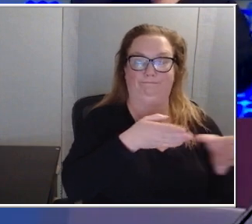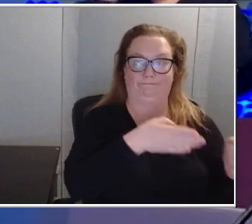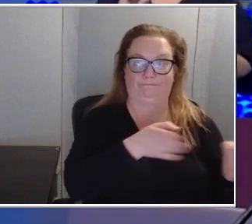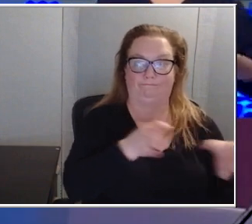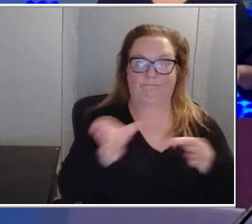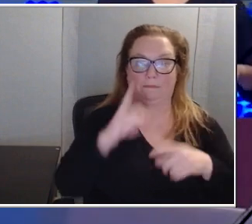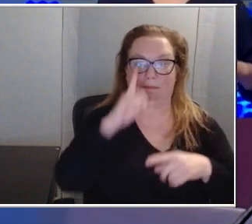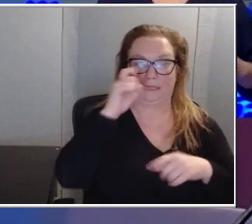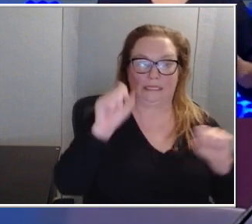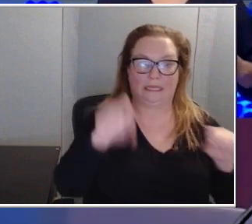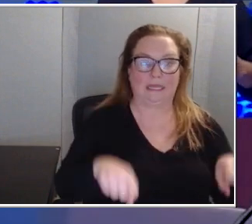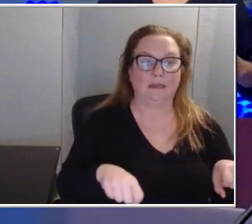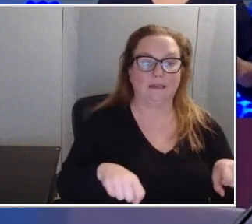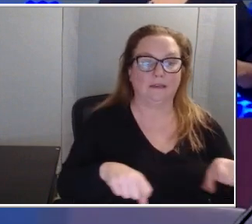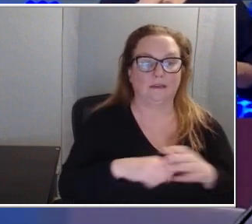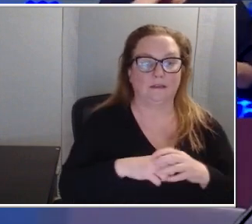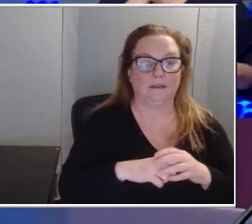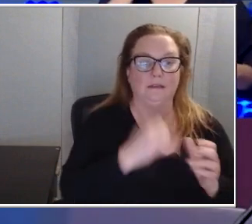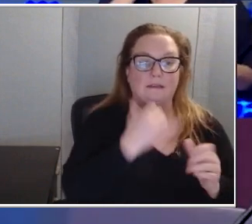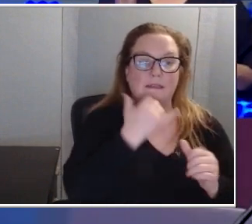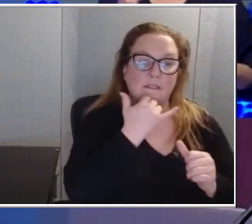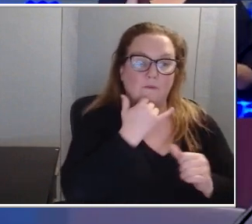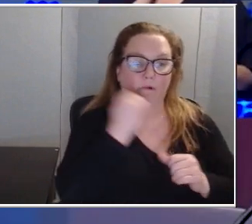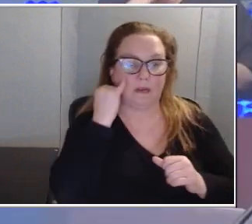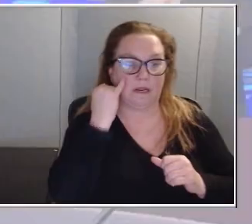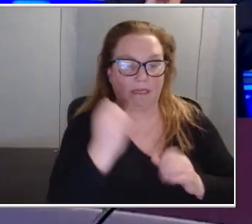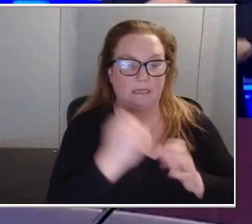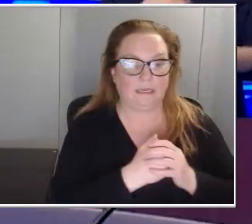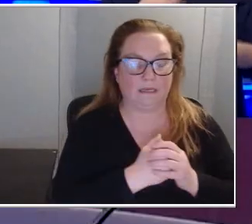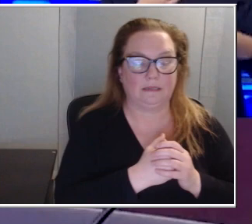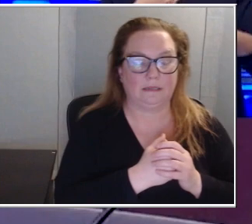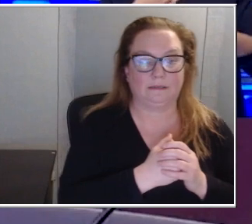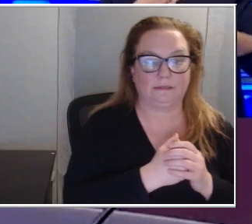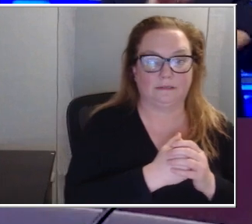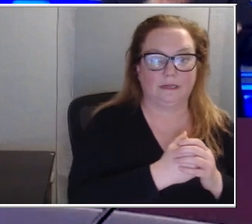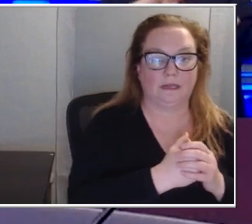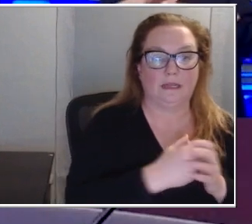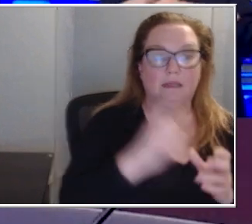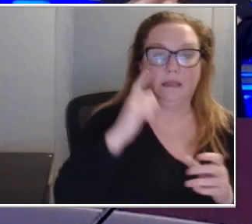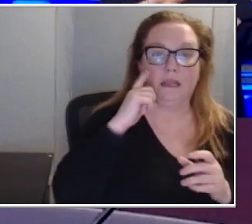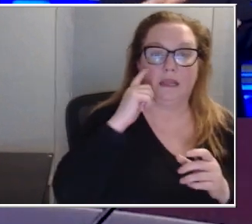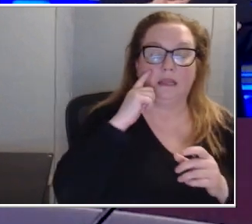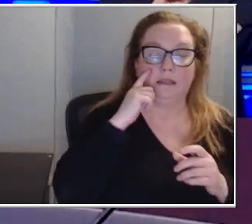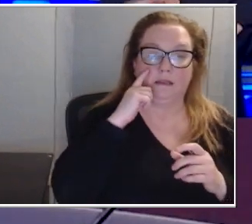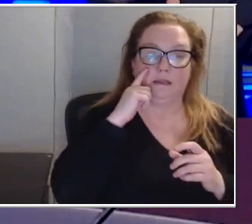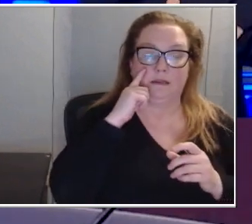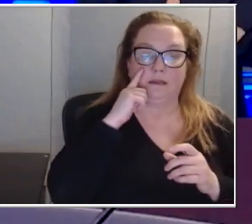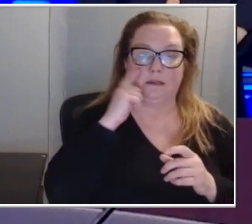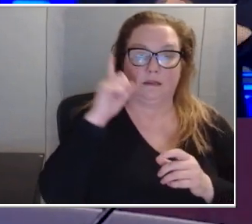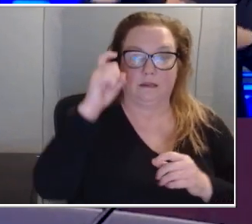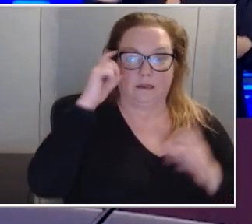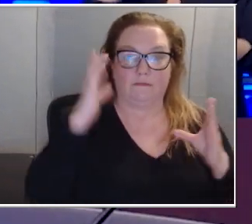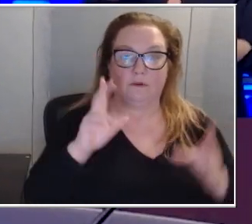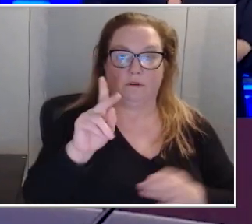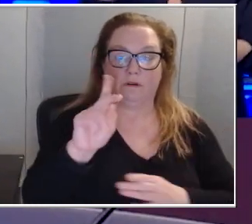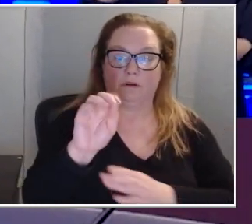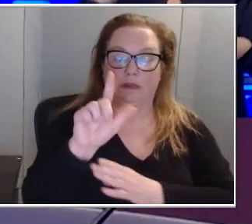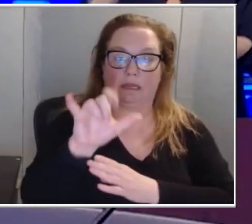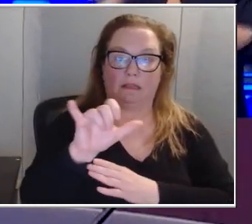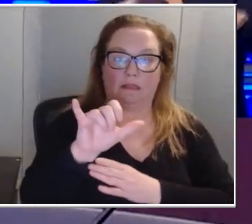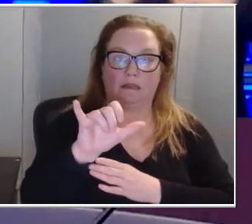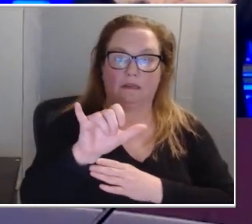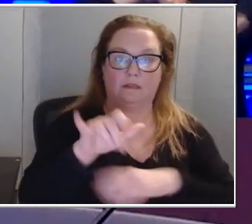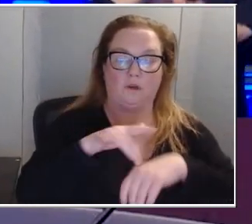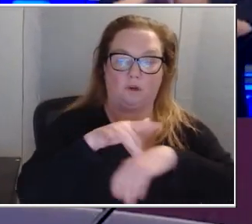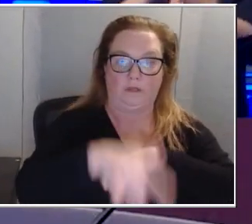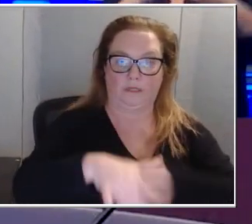can. That's the wrong idea. That's the wrong attitude. I think that the fact that Governor Kelly did the early school closures and